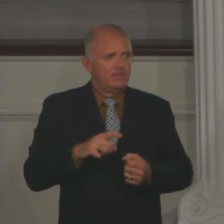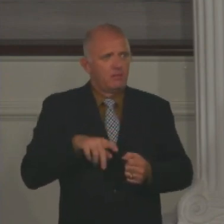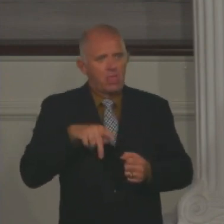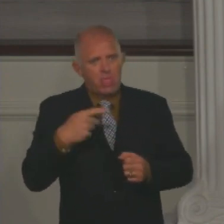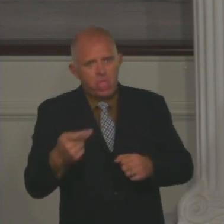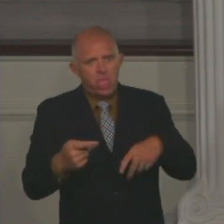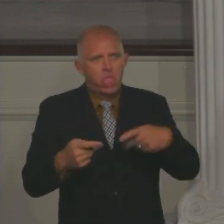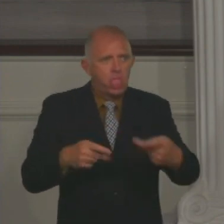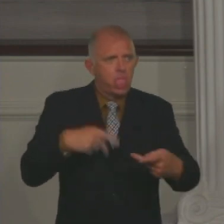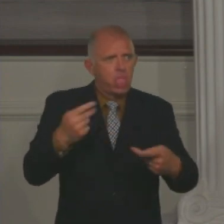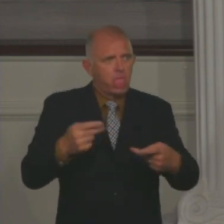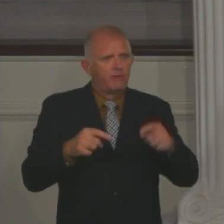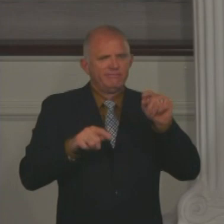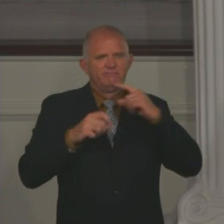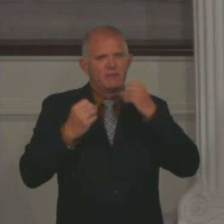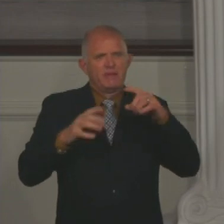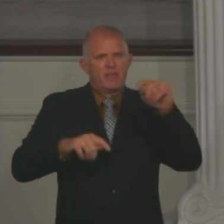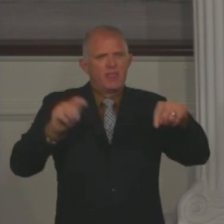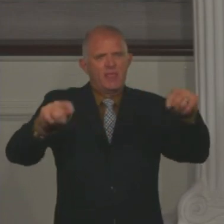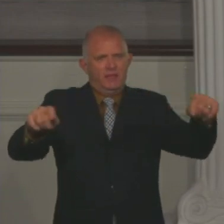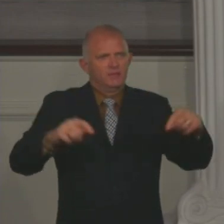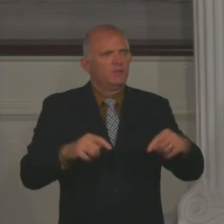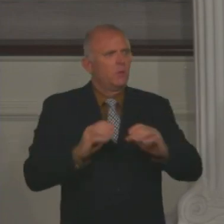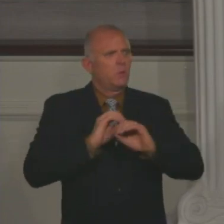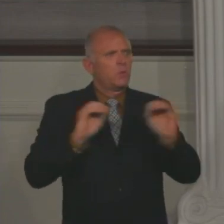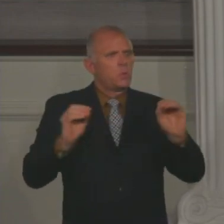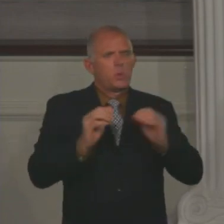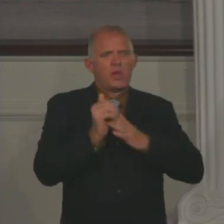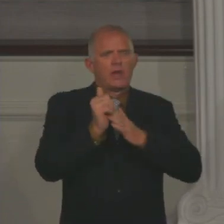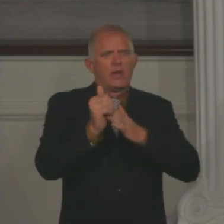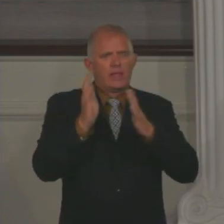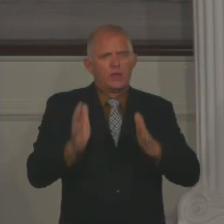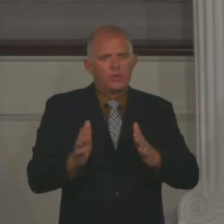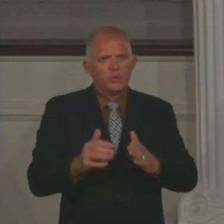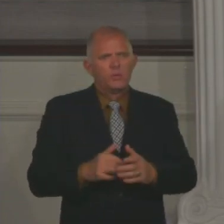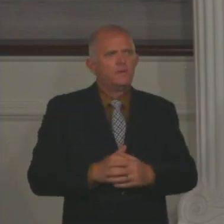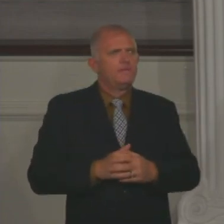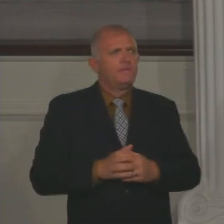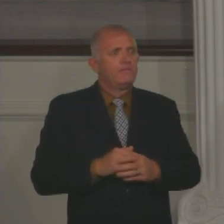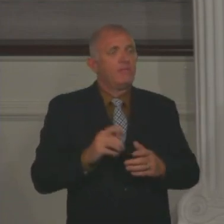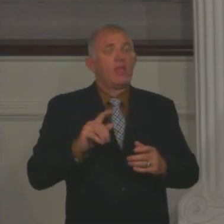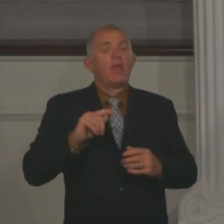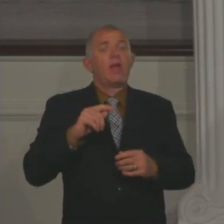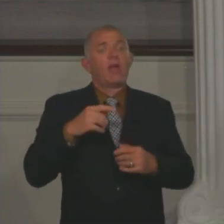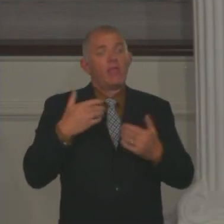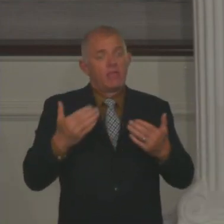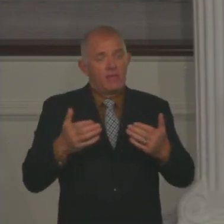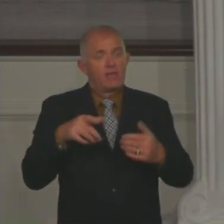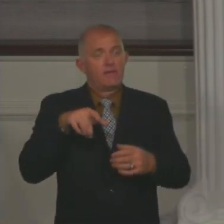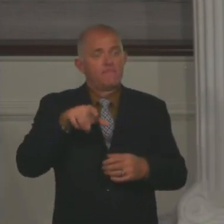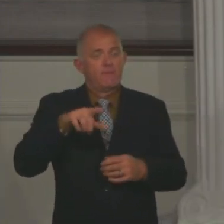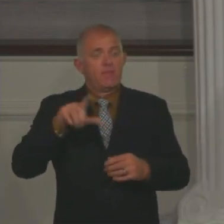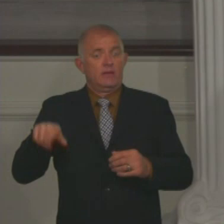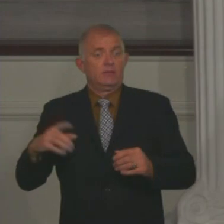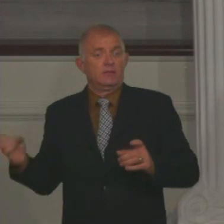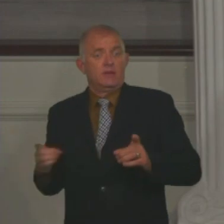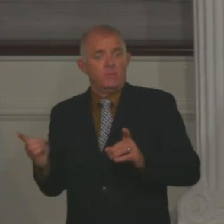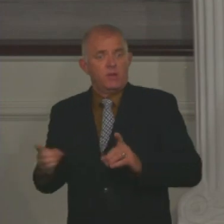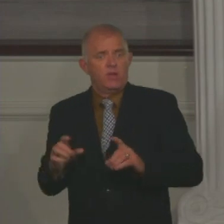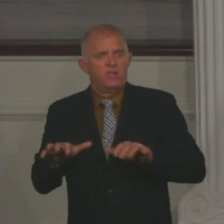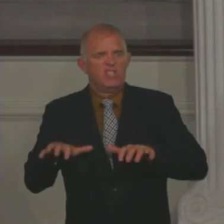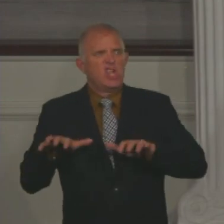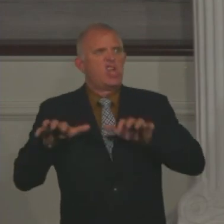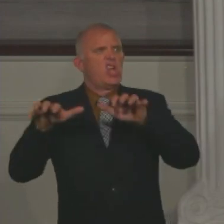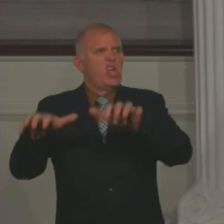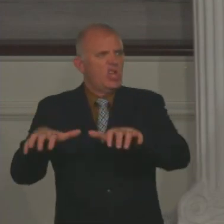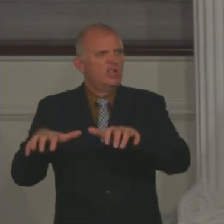as a sheep having no shepherd. Verse 37 says, then saith he unto his disciples, the harvest truly is plenteous, but